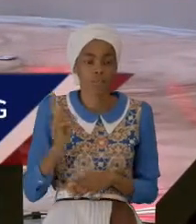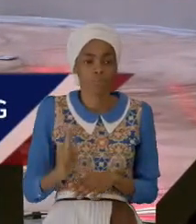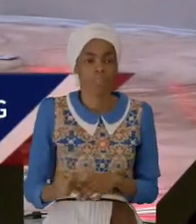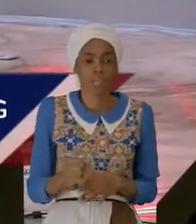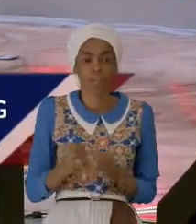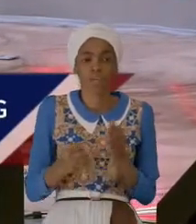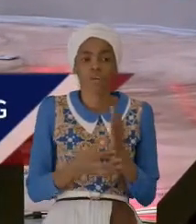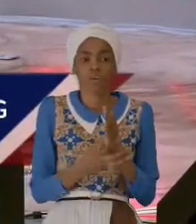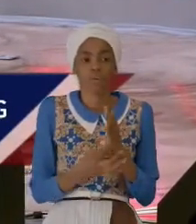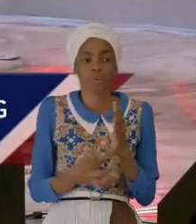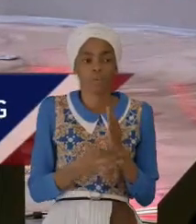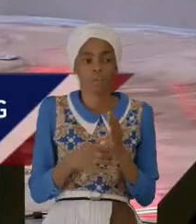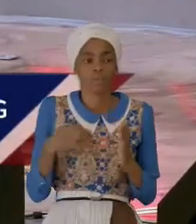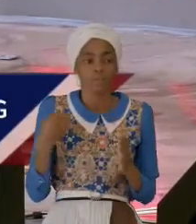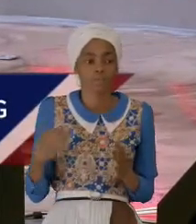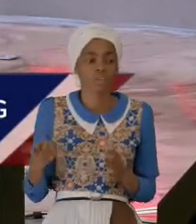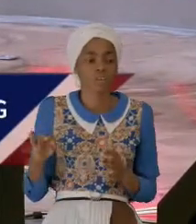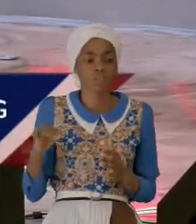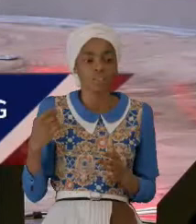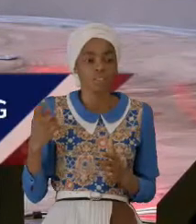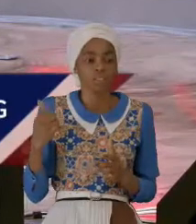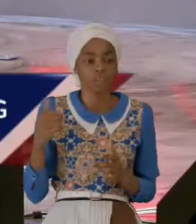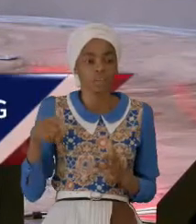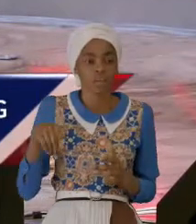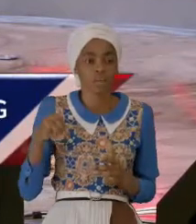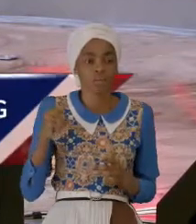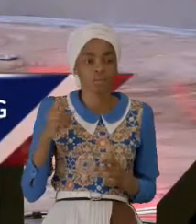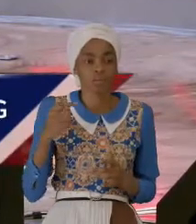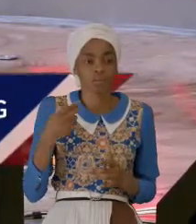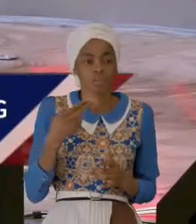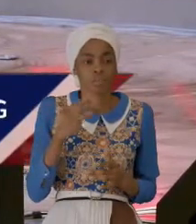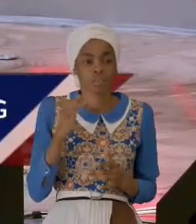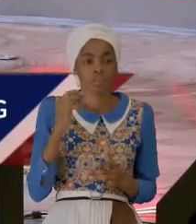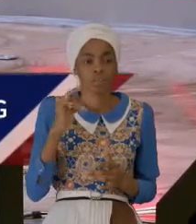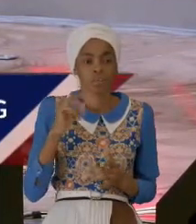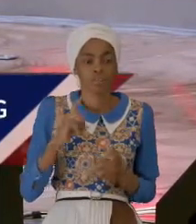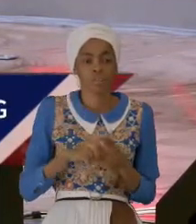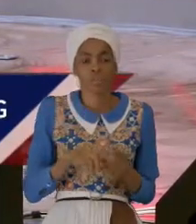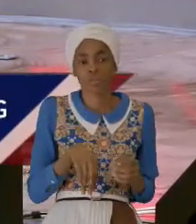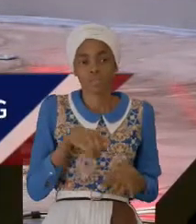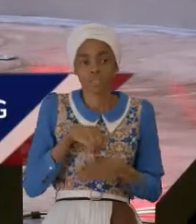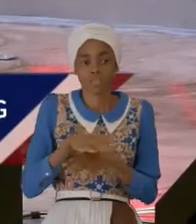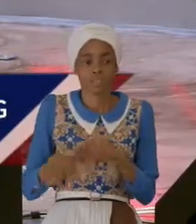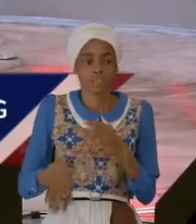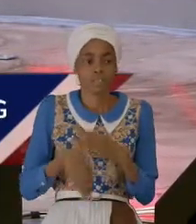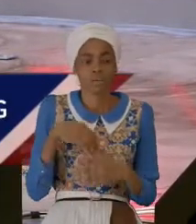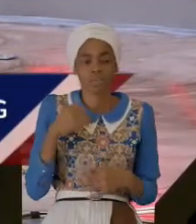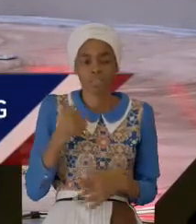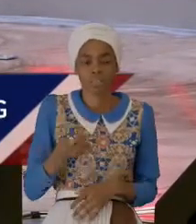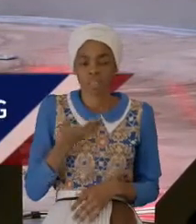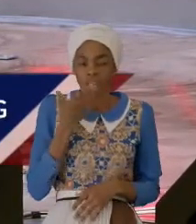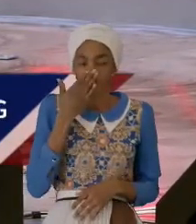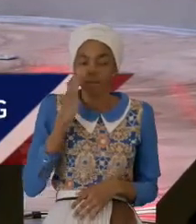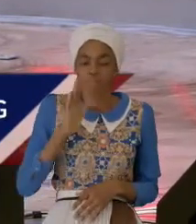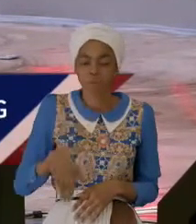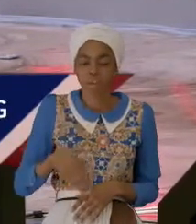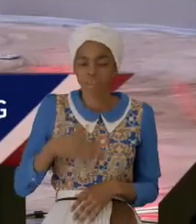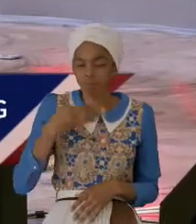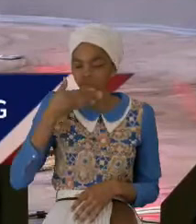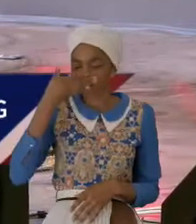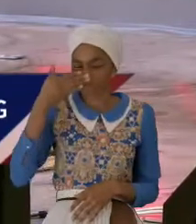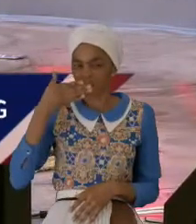of the Apothecary to Saint Paul is thinking civil